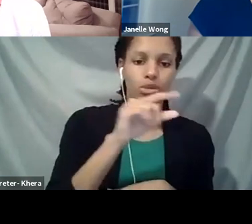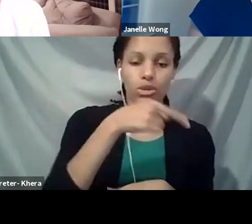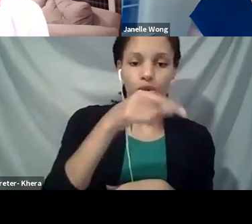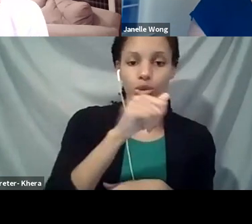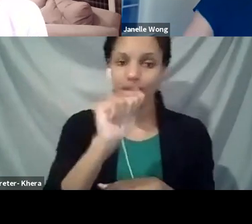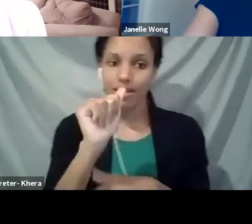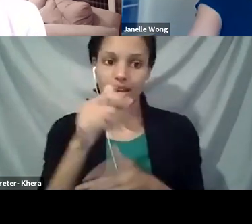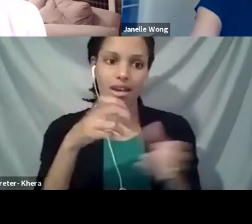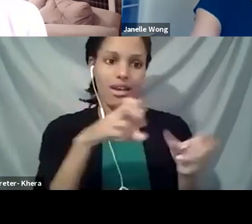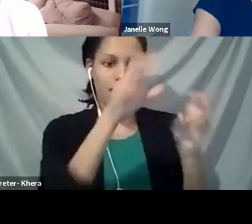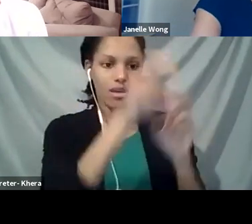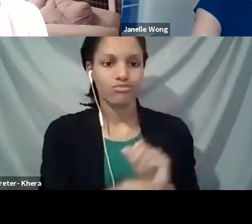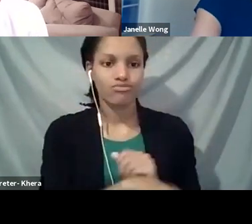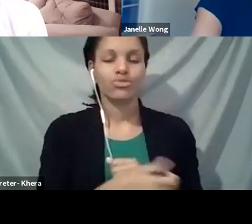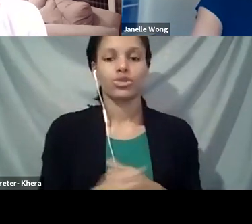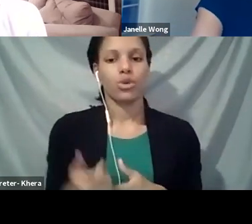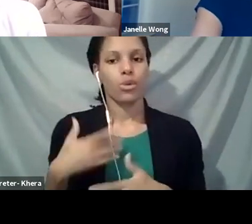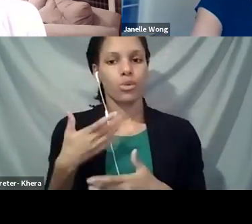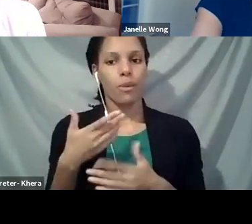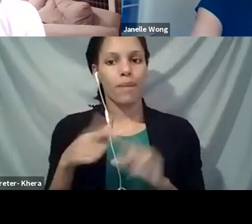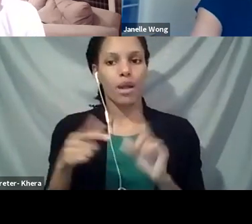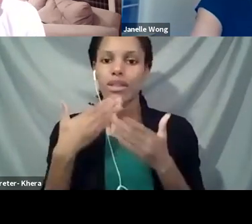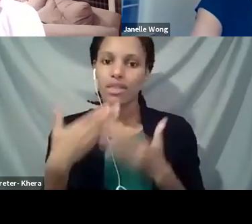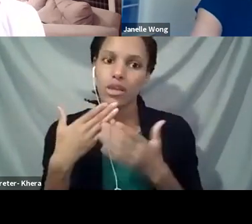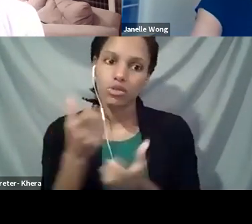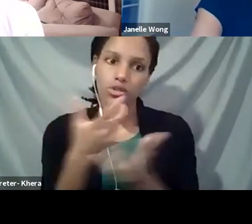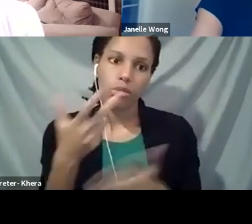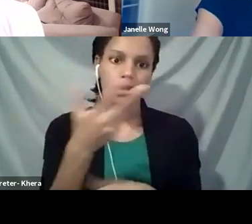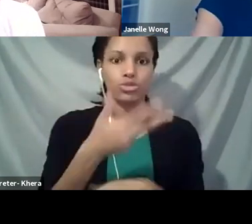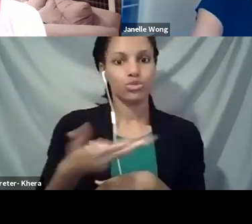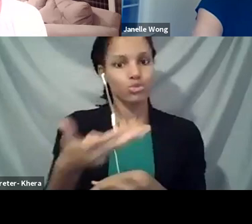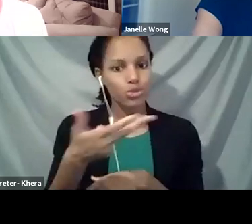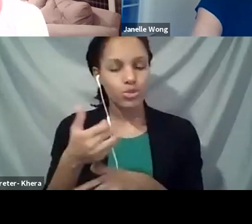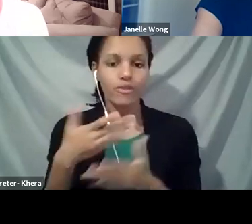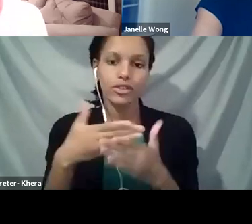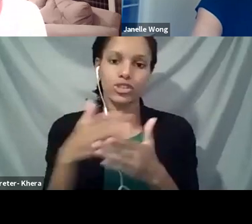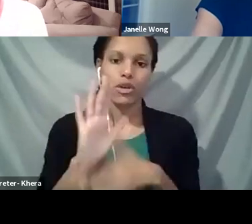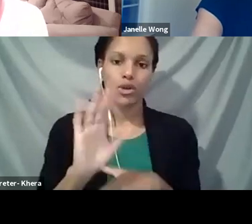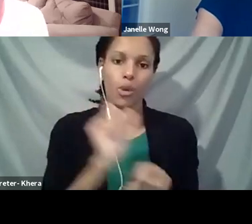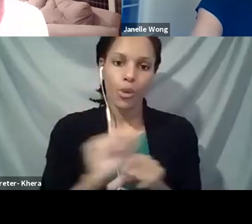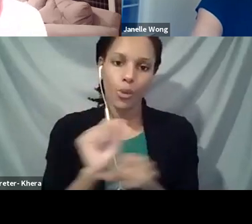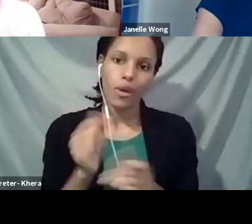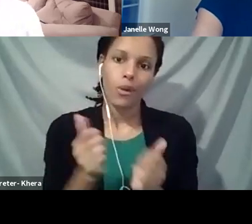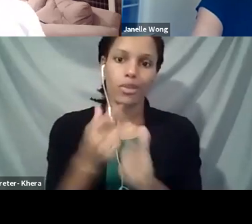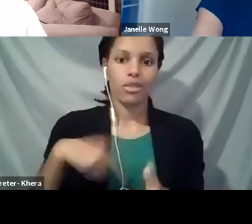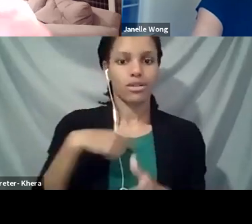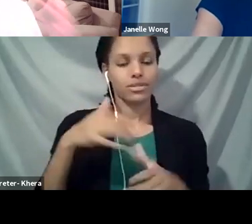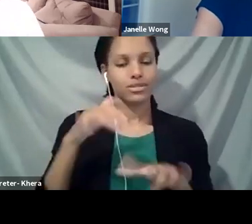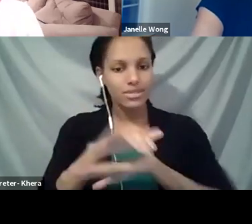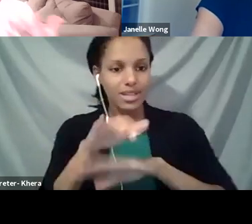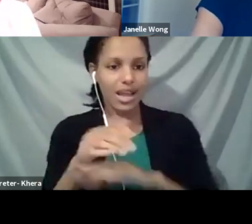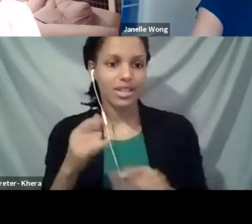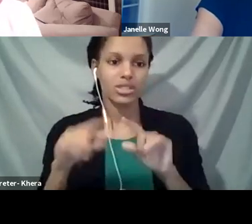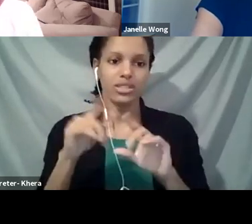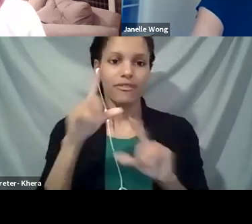just really, really want to thank Lakshmi, Odette, and Professor Wong for sharing your work with us tonight, the questions you raise, the kind